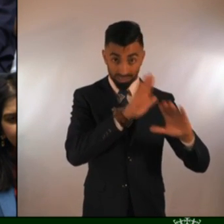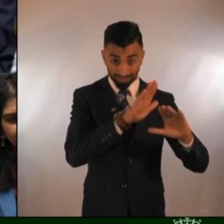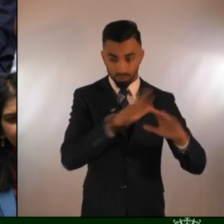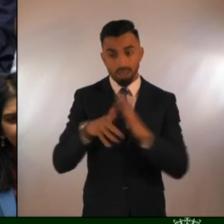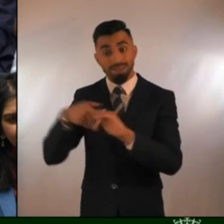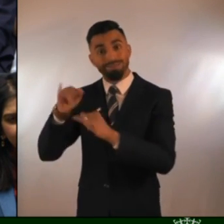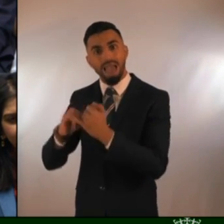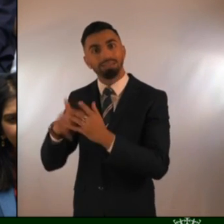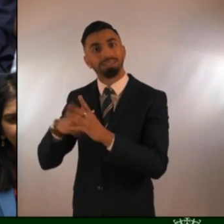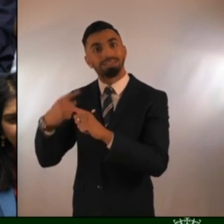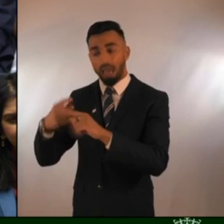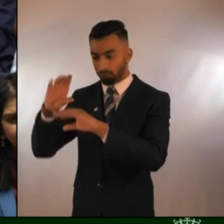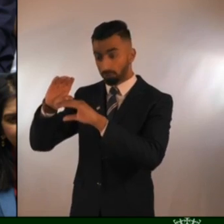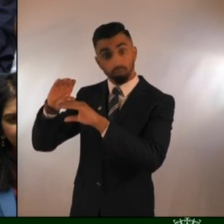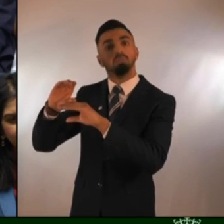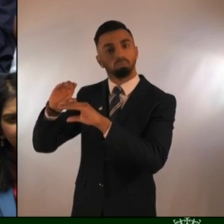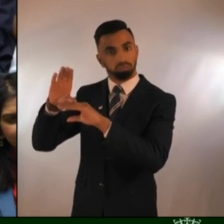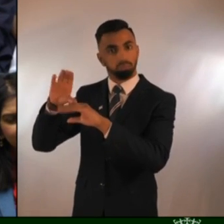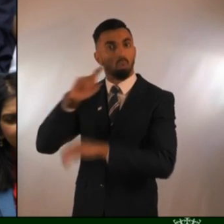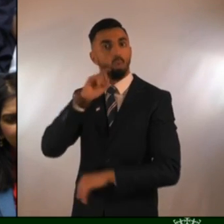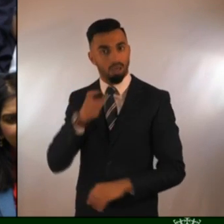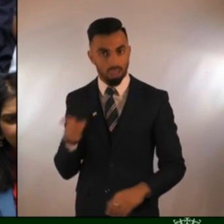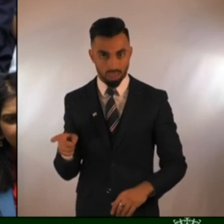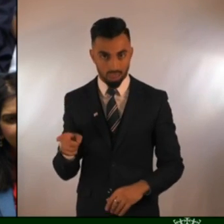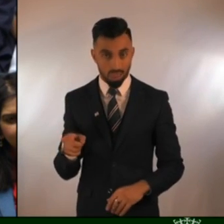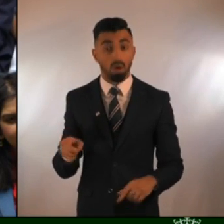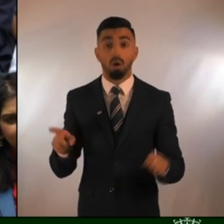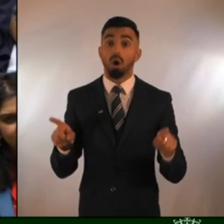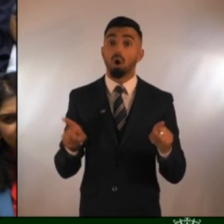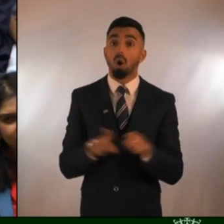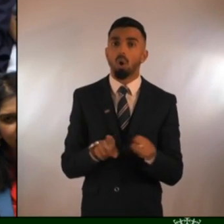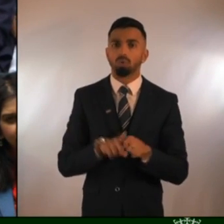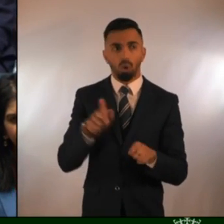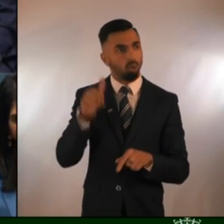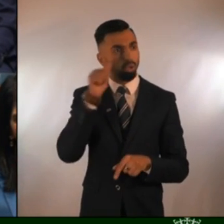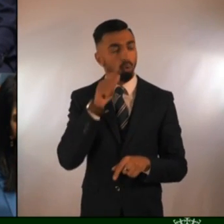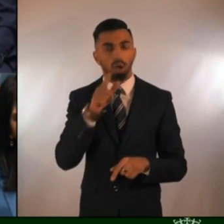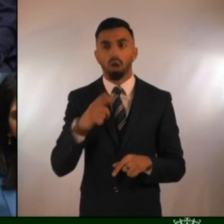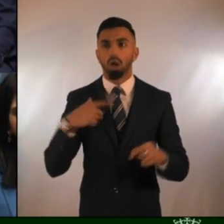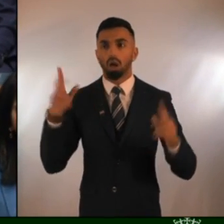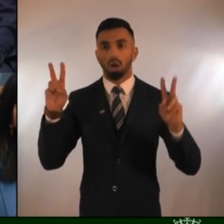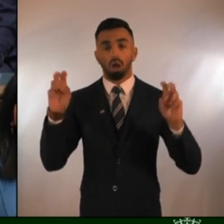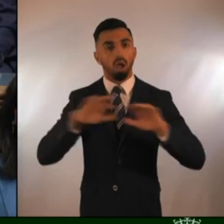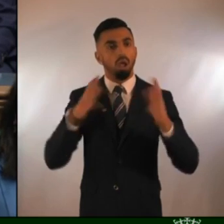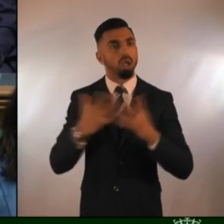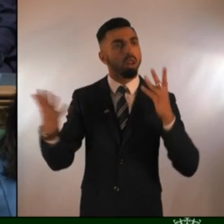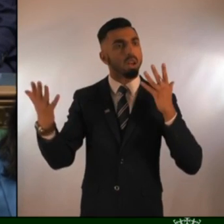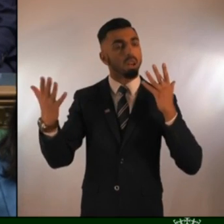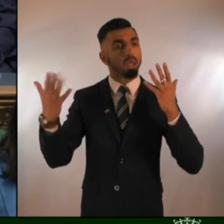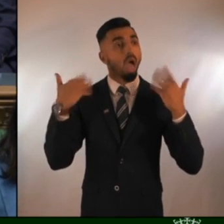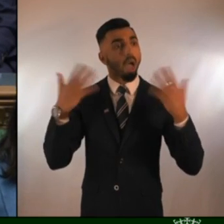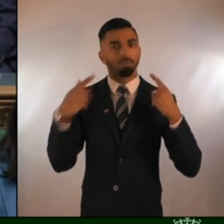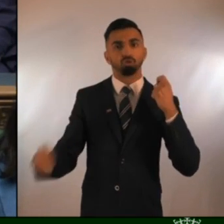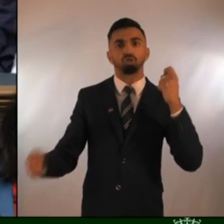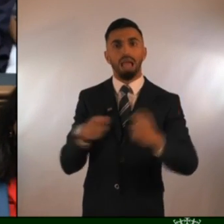energy-intensive industries to transition to net zero by extending the Climate Change Agreement Scheme for a further 2 years. To tackle the scourge